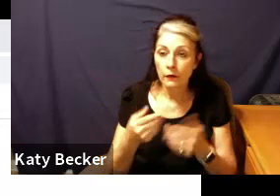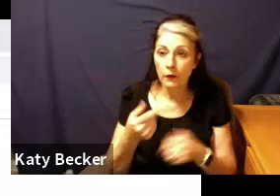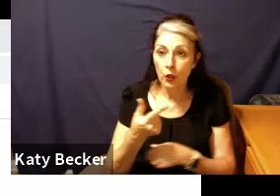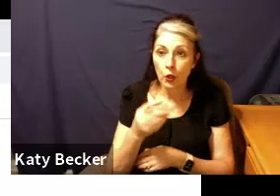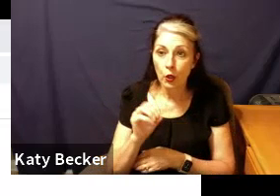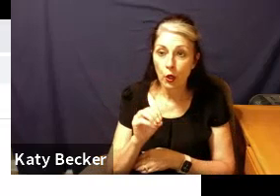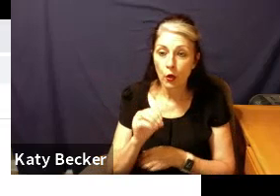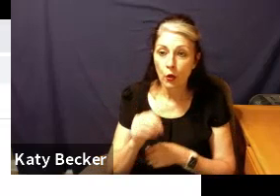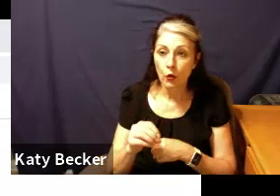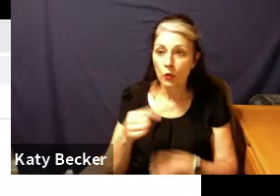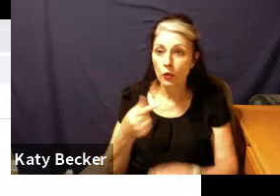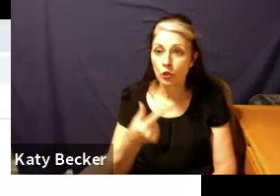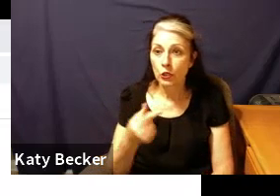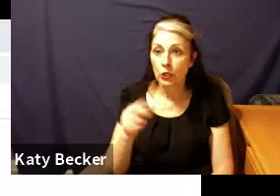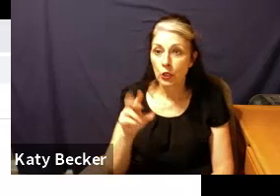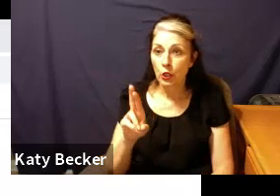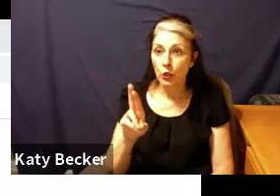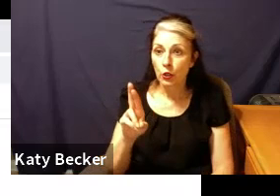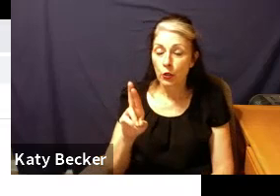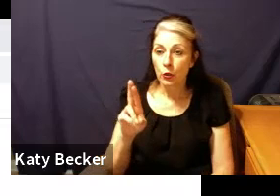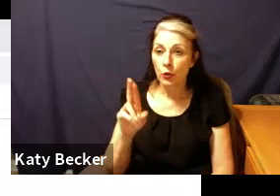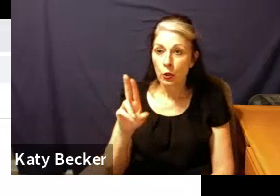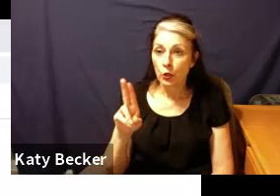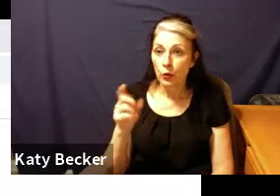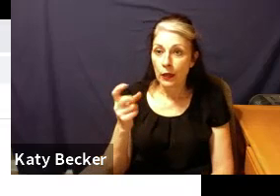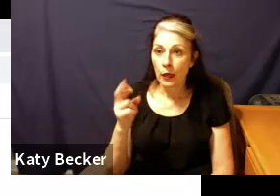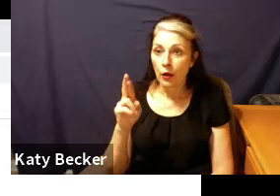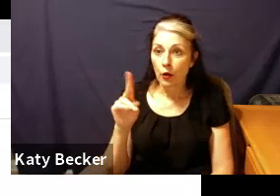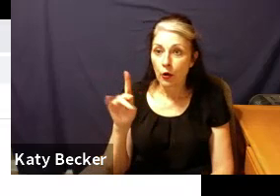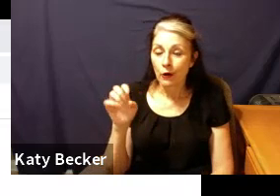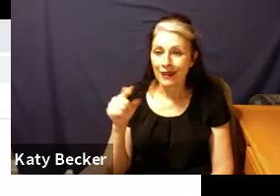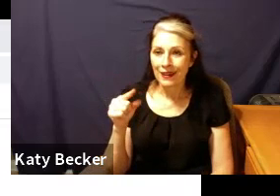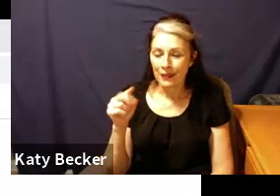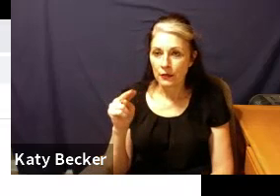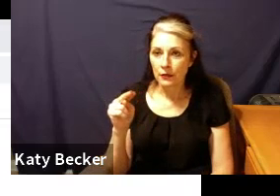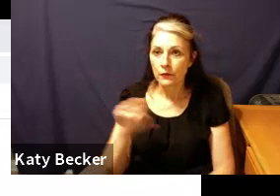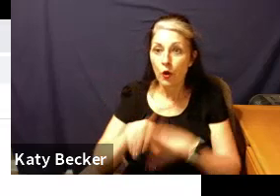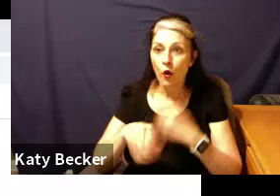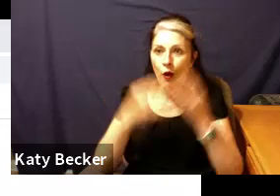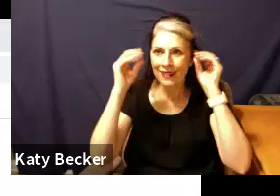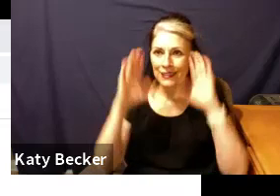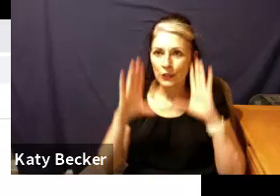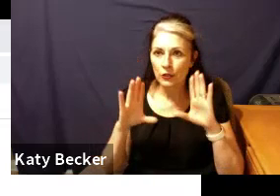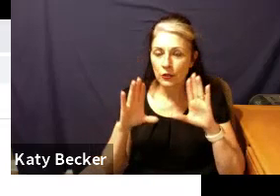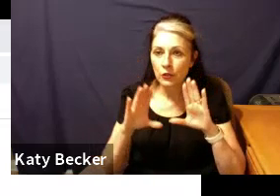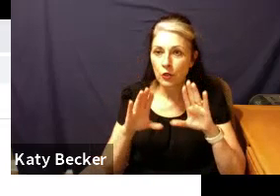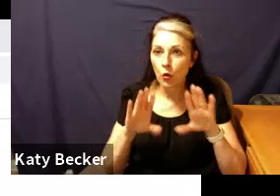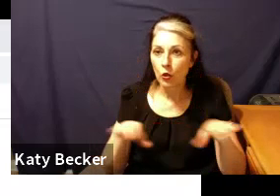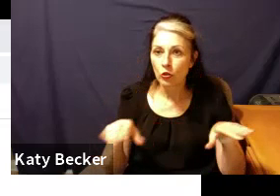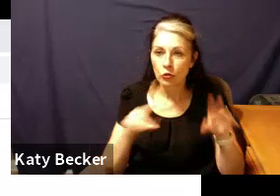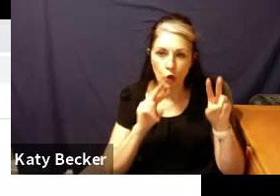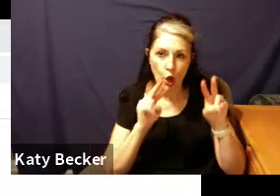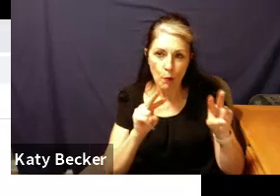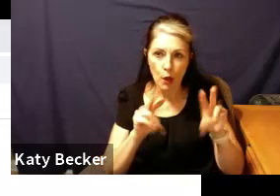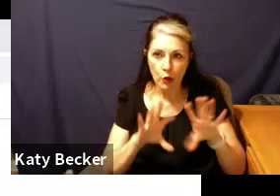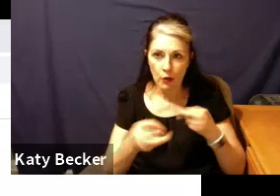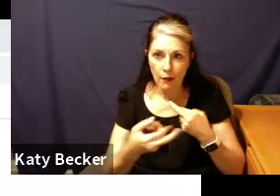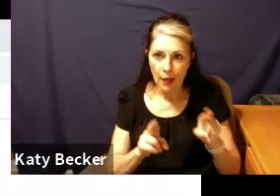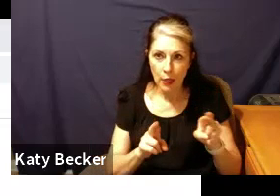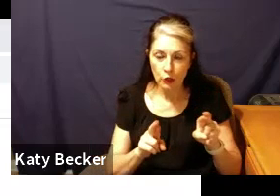Goguardian to all teachers so our children can be monitored in the classroom?